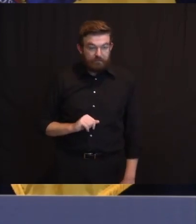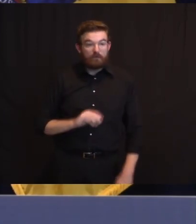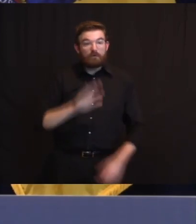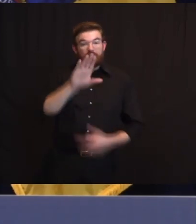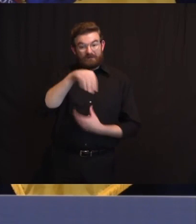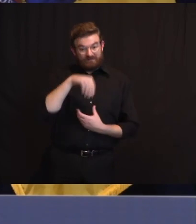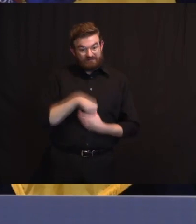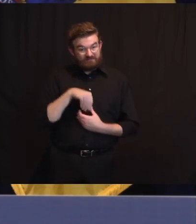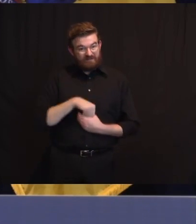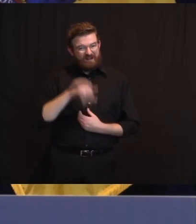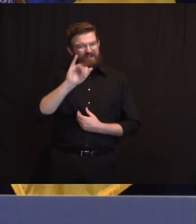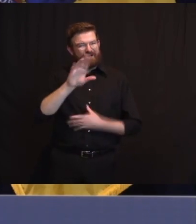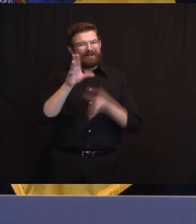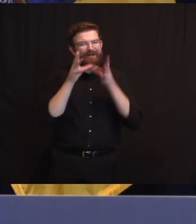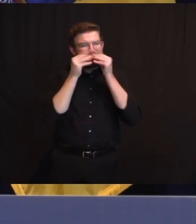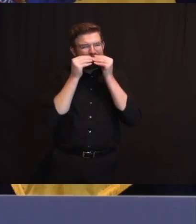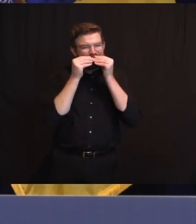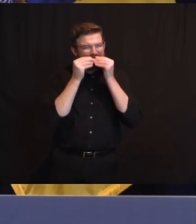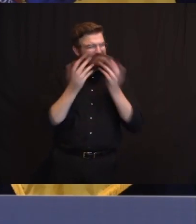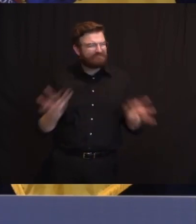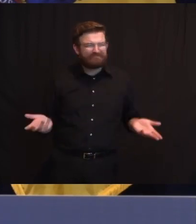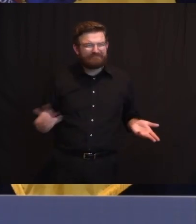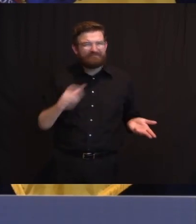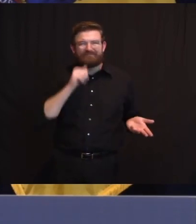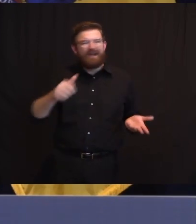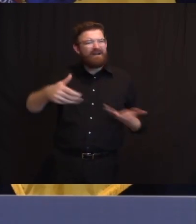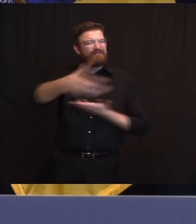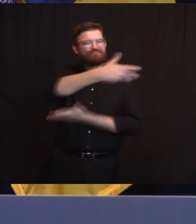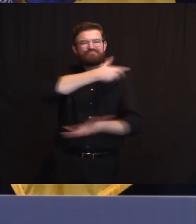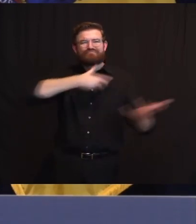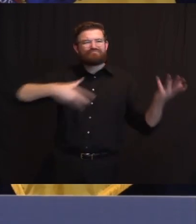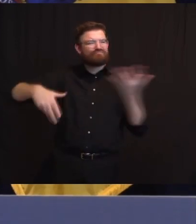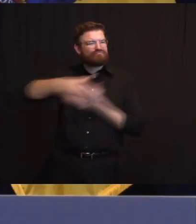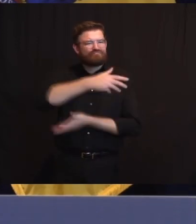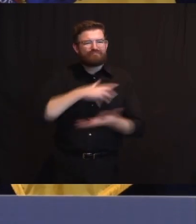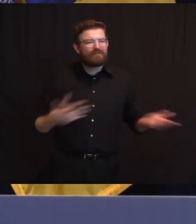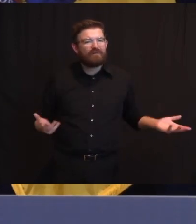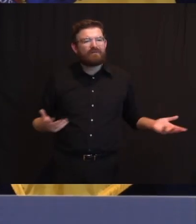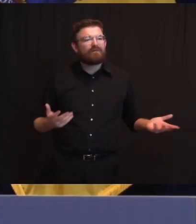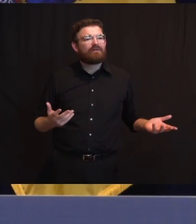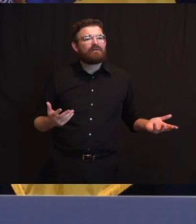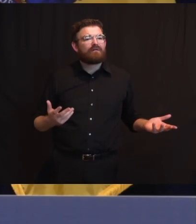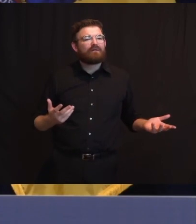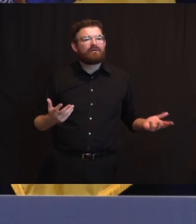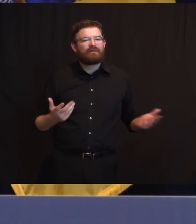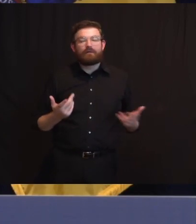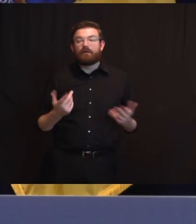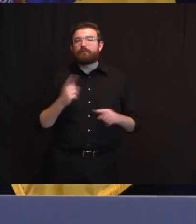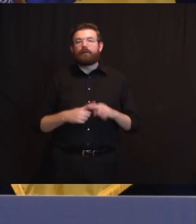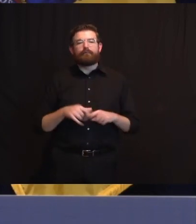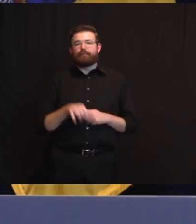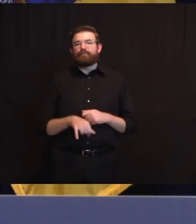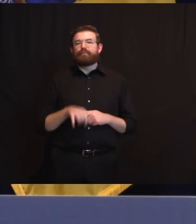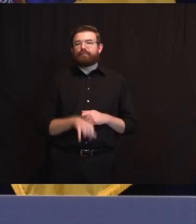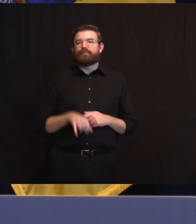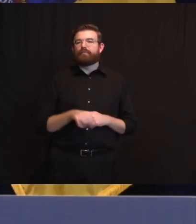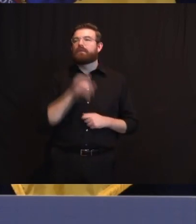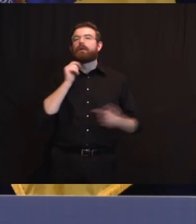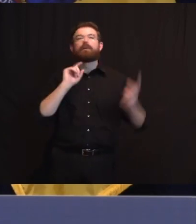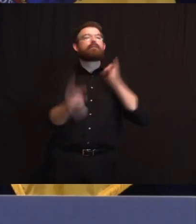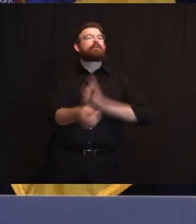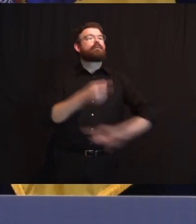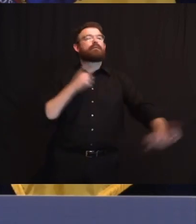congregated, you're largely sedentary, and if you don't have one of these on, you're asking for trouble. You're playing with fire. There's just no